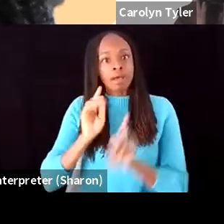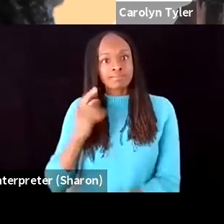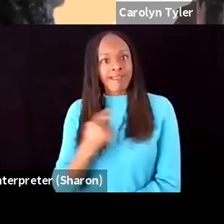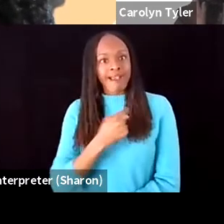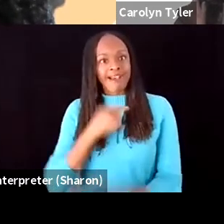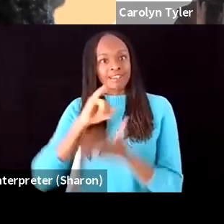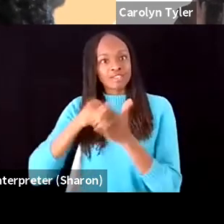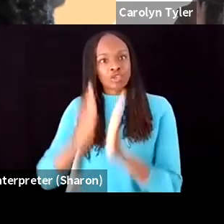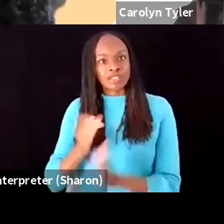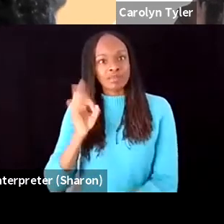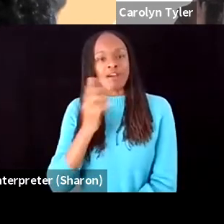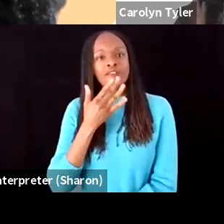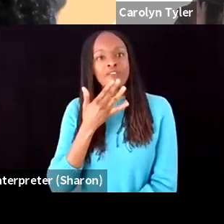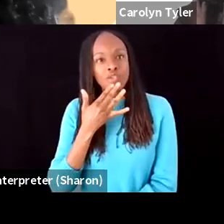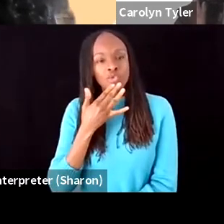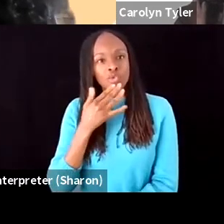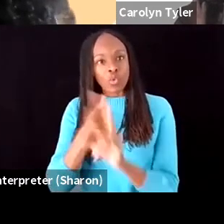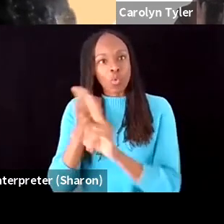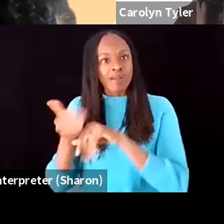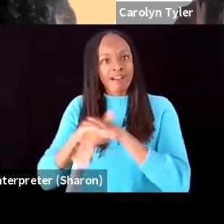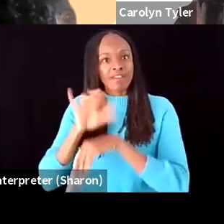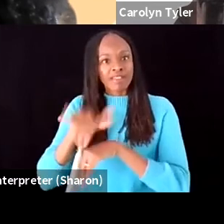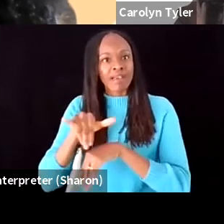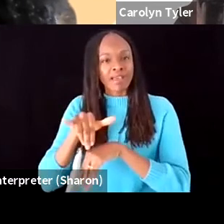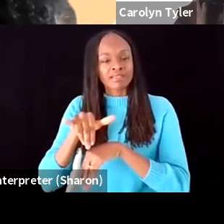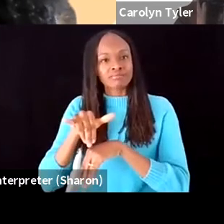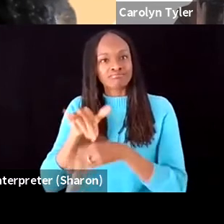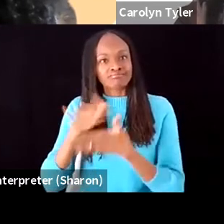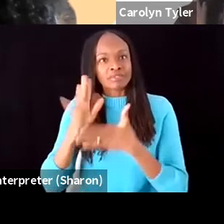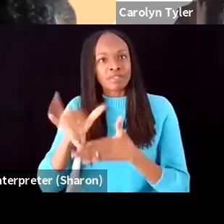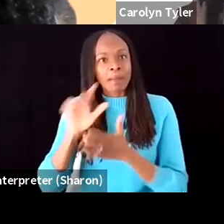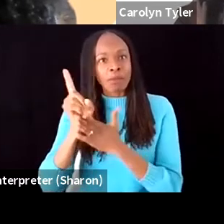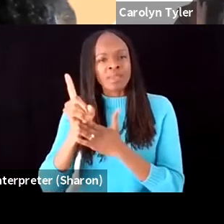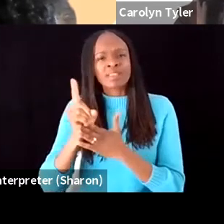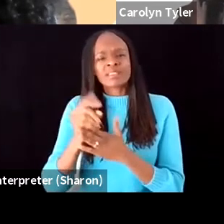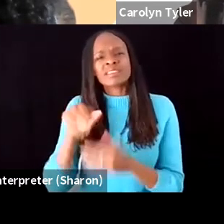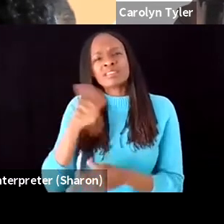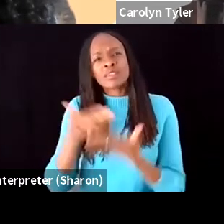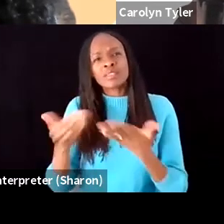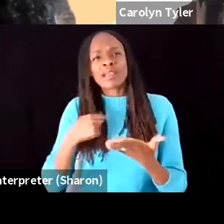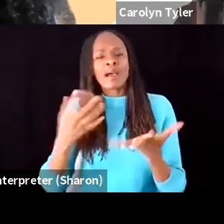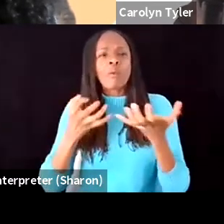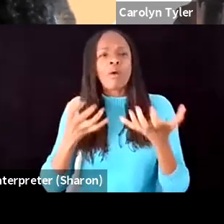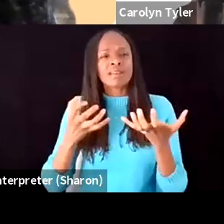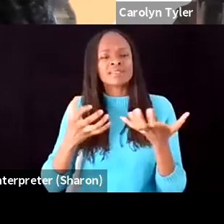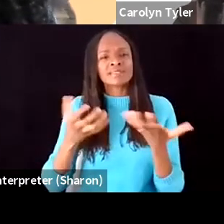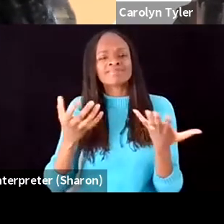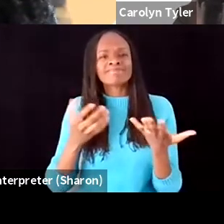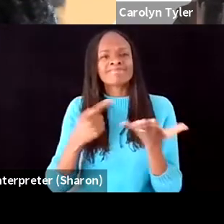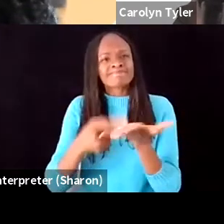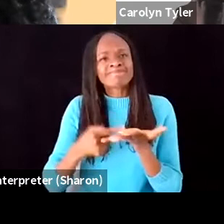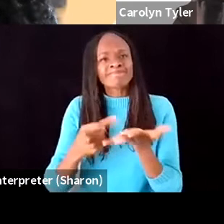really covering that moment. And I also think I want to talk about, something that I don't think we